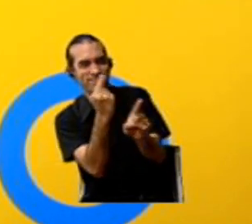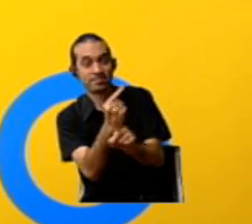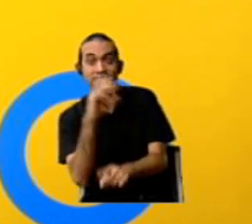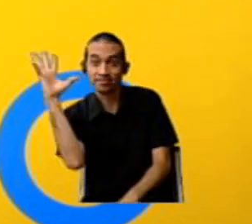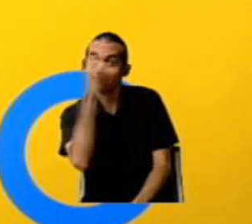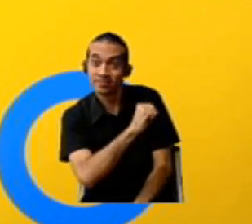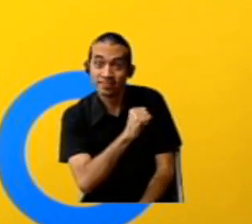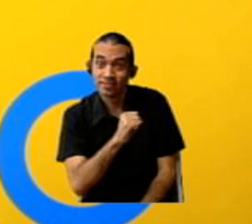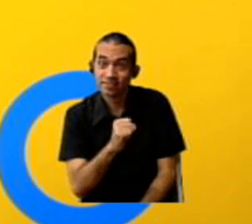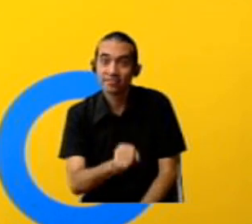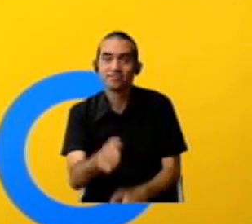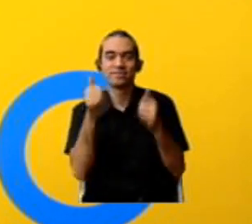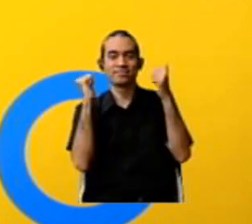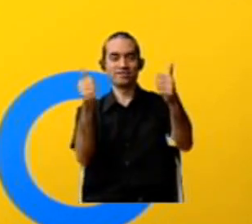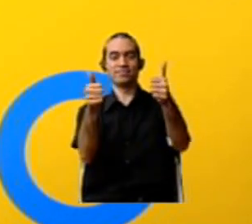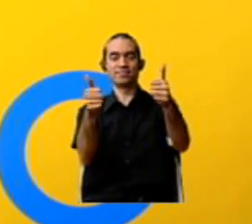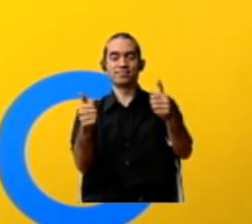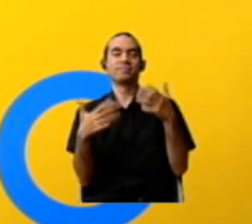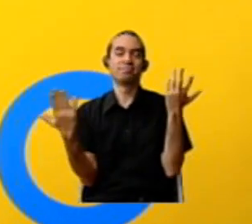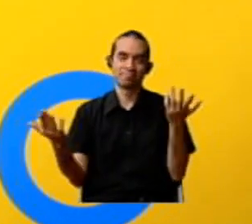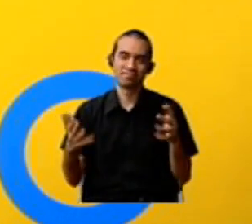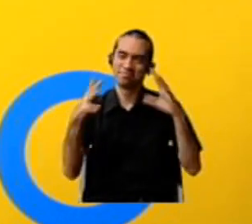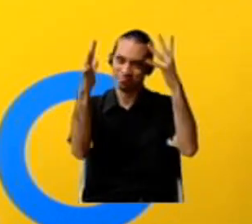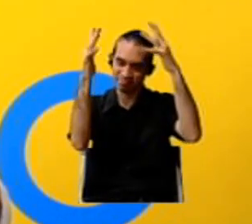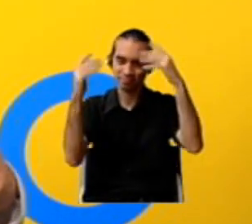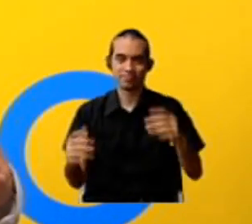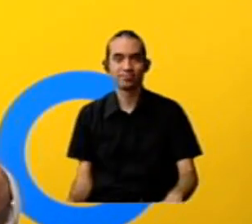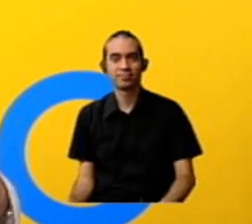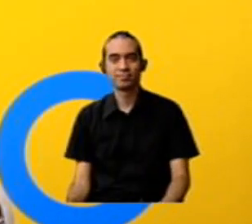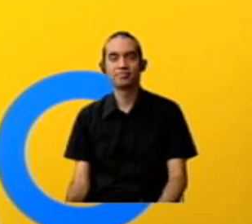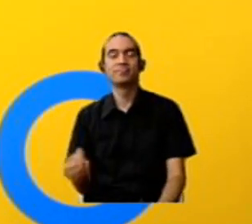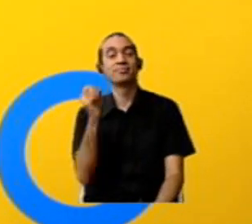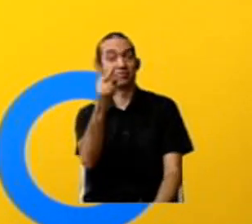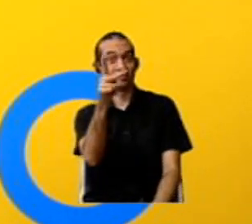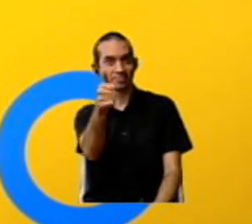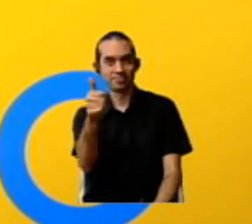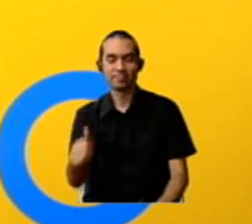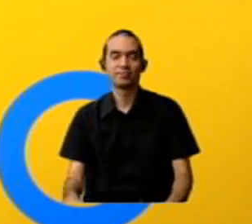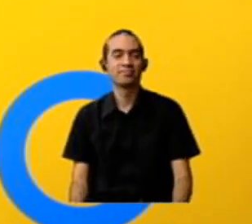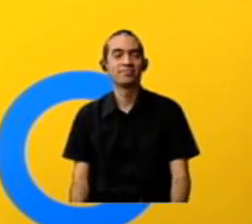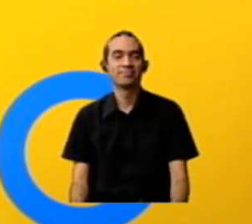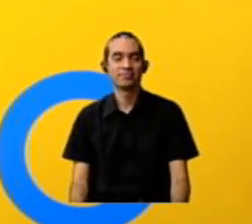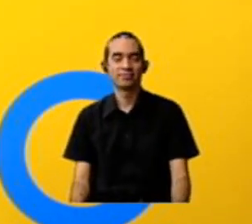guess at home? Yeah? So good for you. Okay.